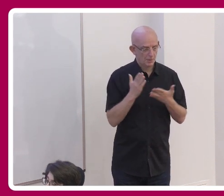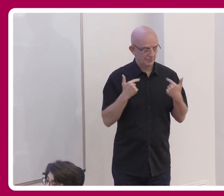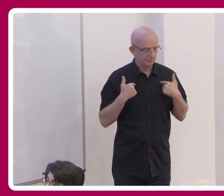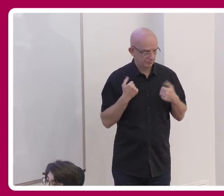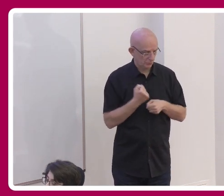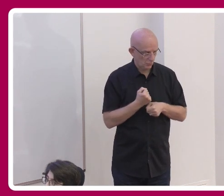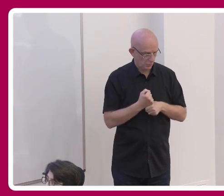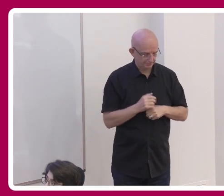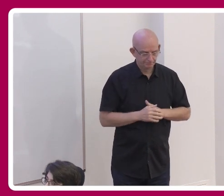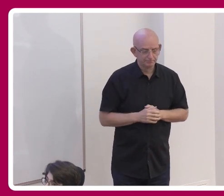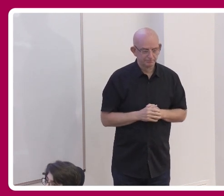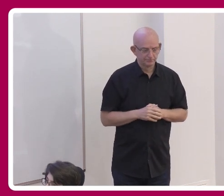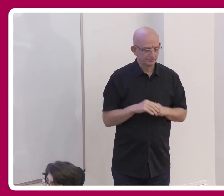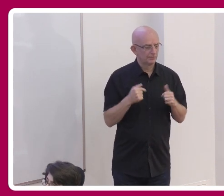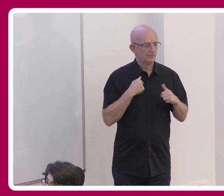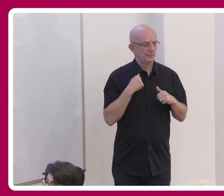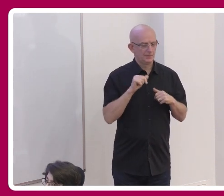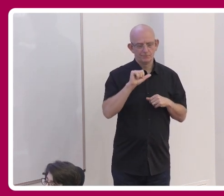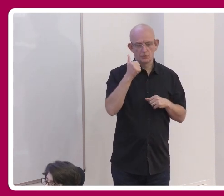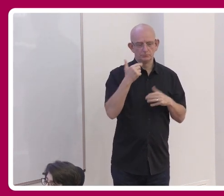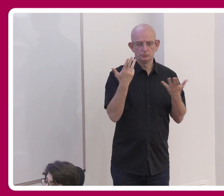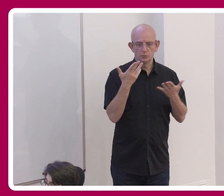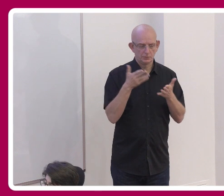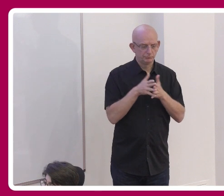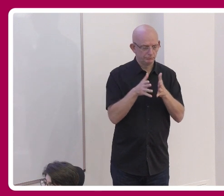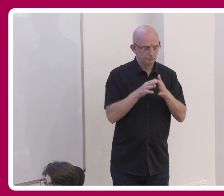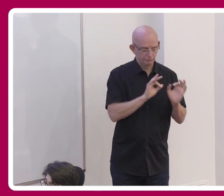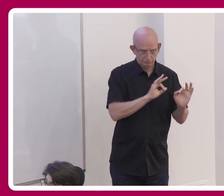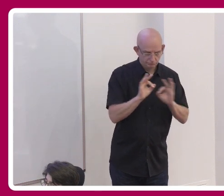are defining it, you know, or at least